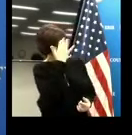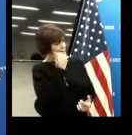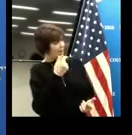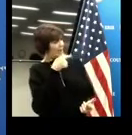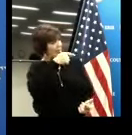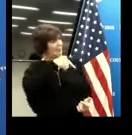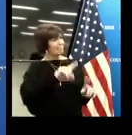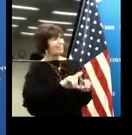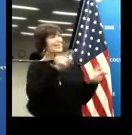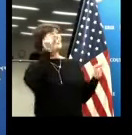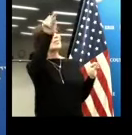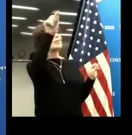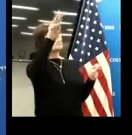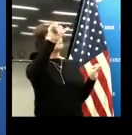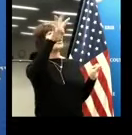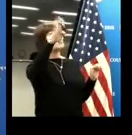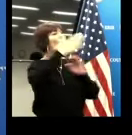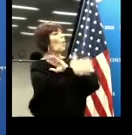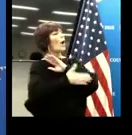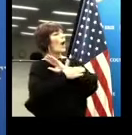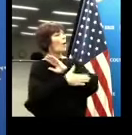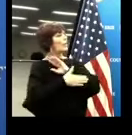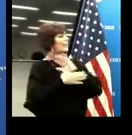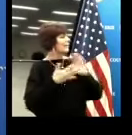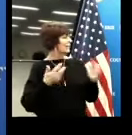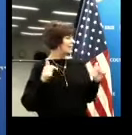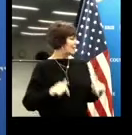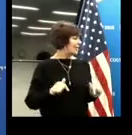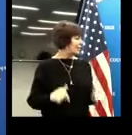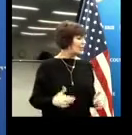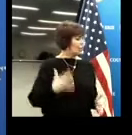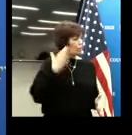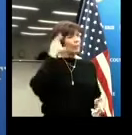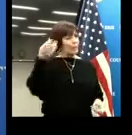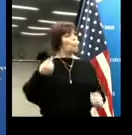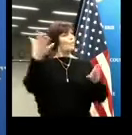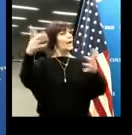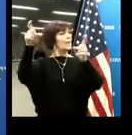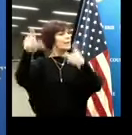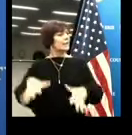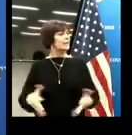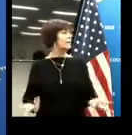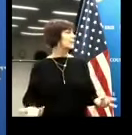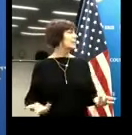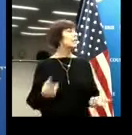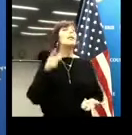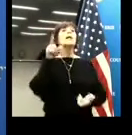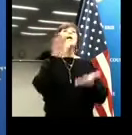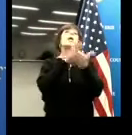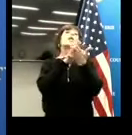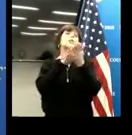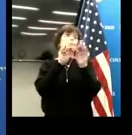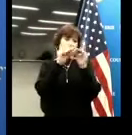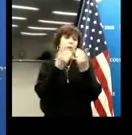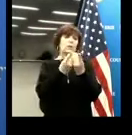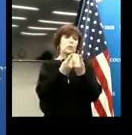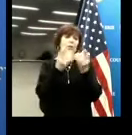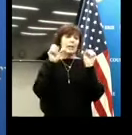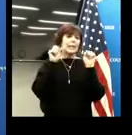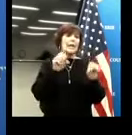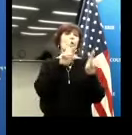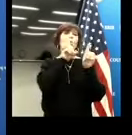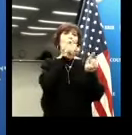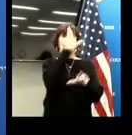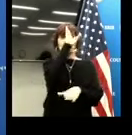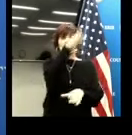be a difference between what the school districts expect from Erie County and what the county is actually able to provide. The school districts are able to order directly from New